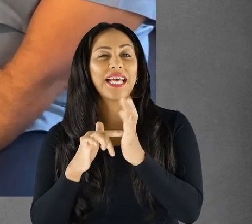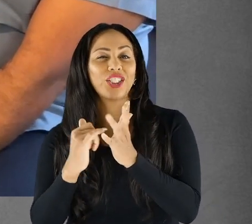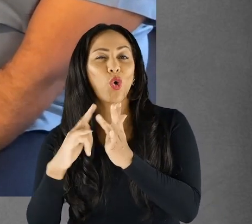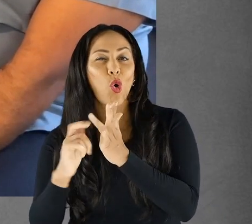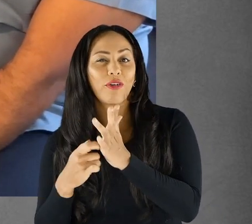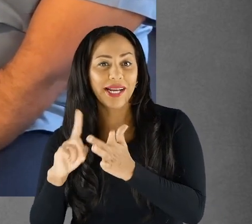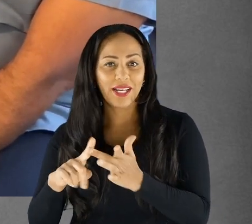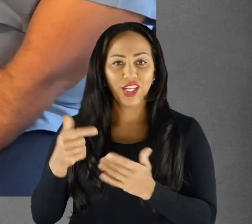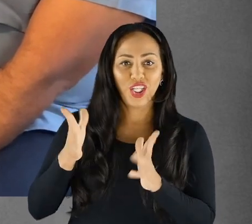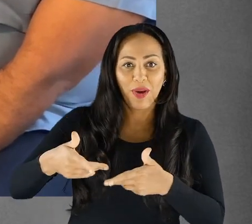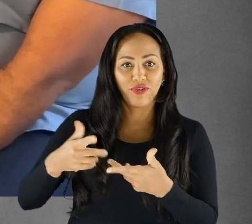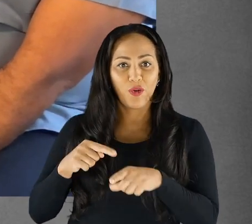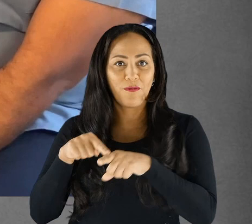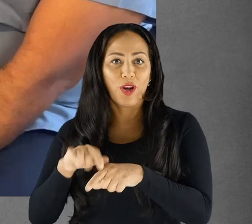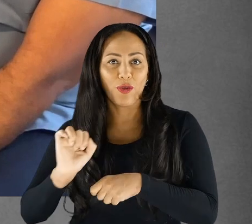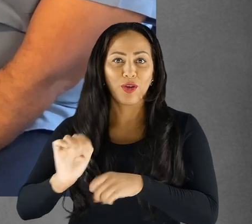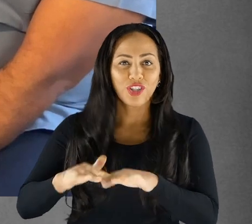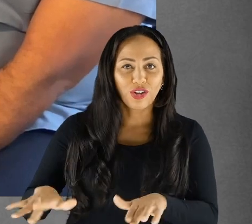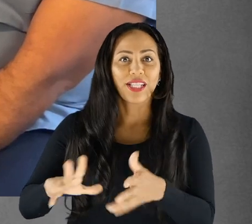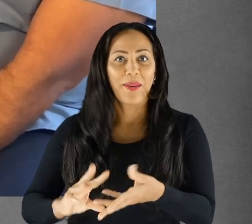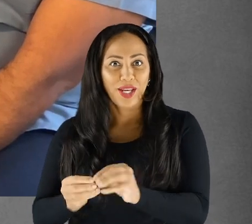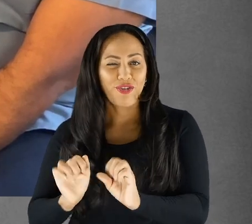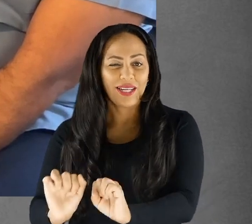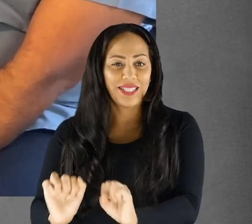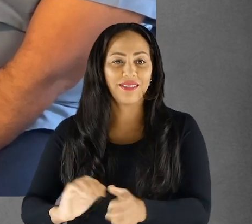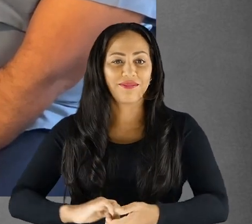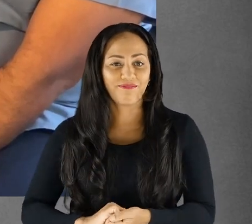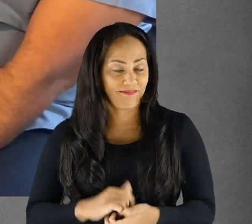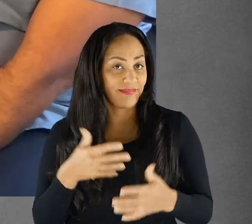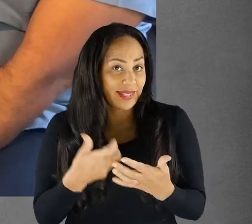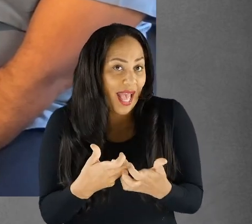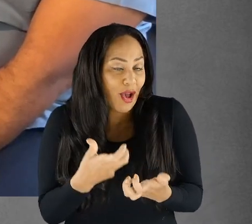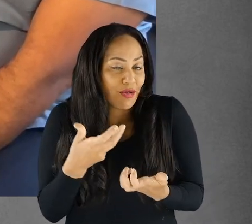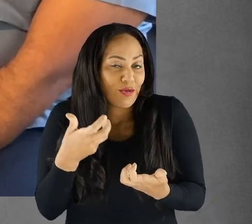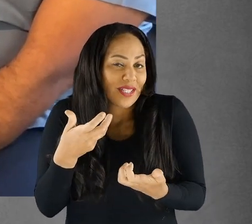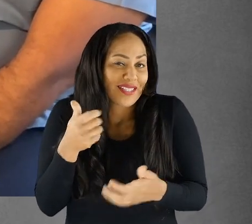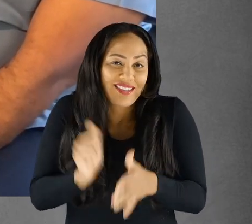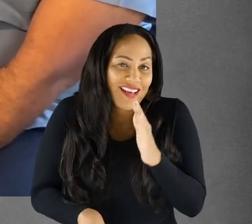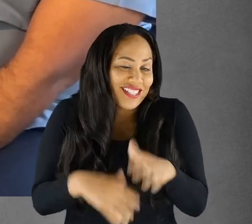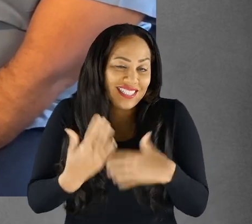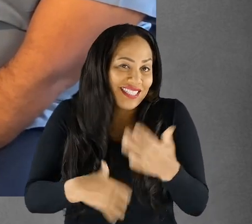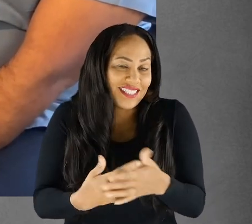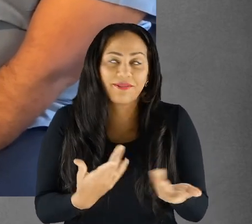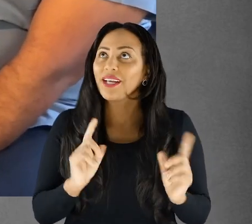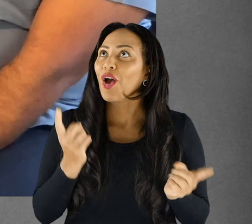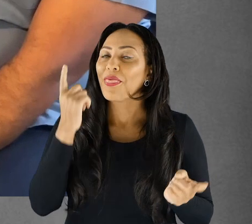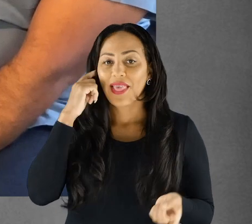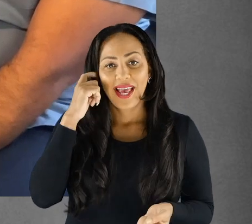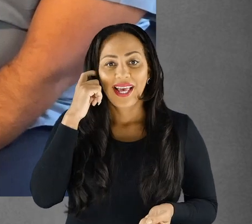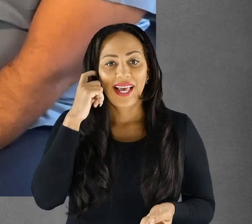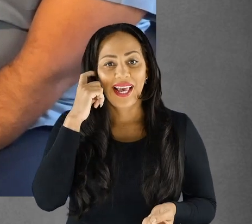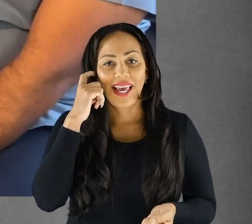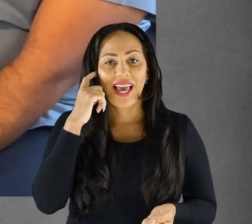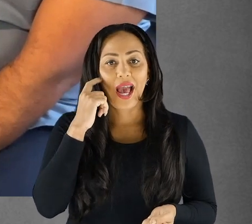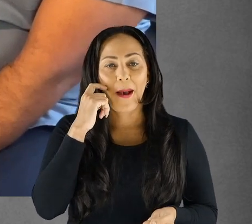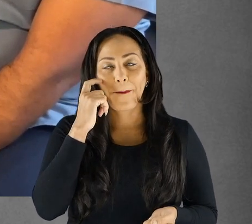to an extent if you want to be creative. So yeah, that's how it started. Can't think, like it went